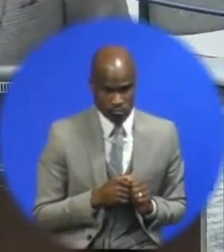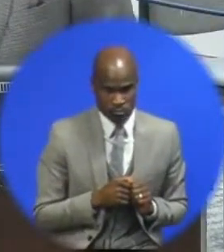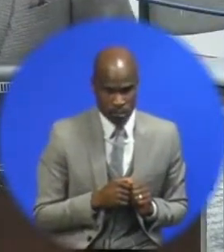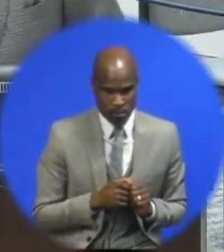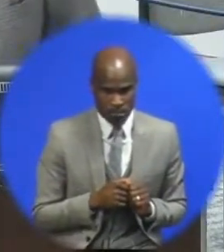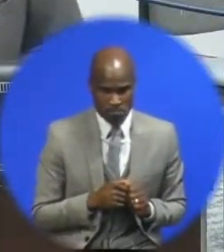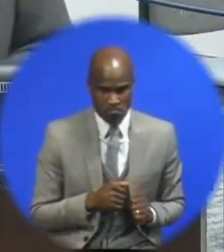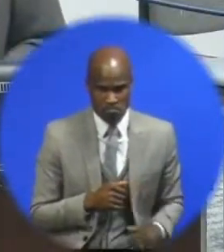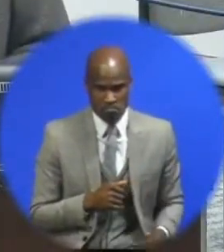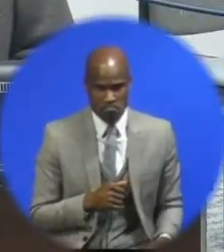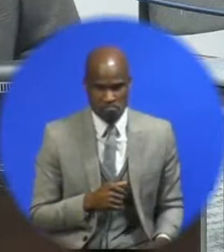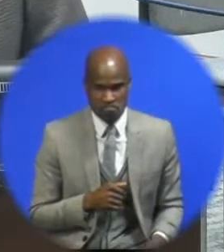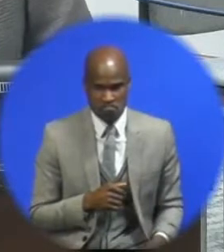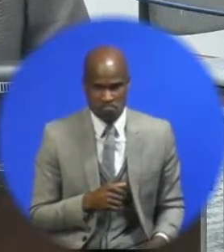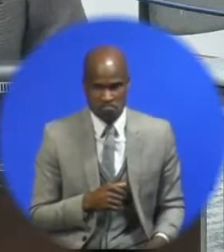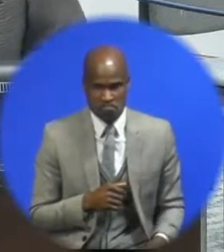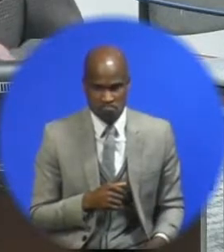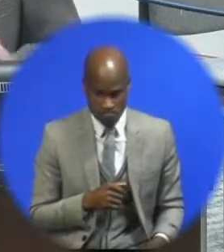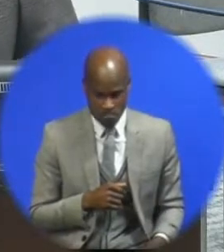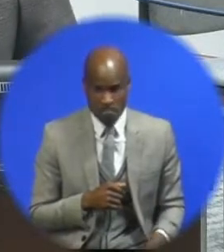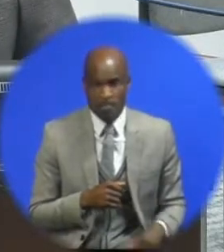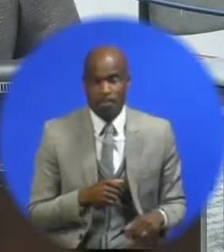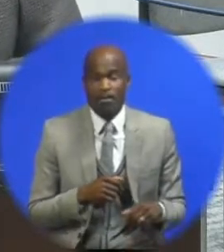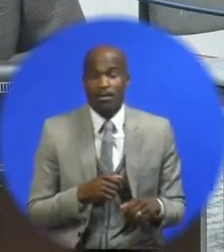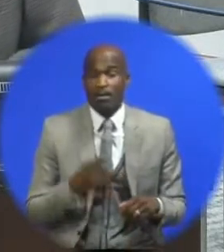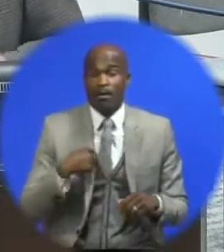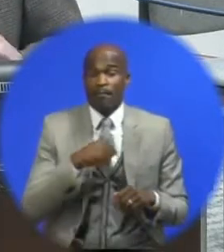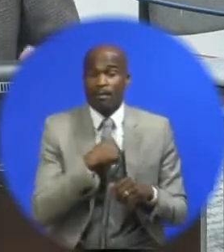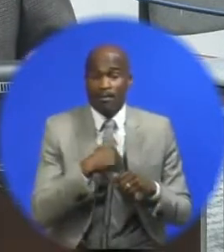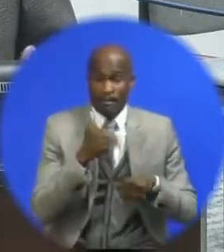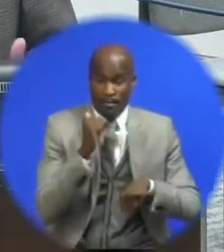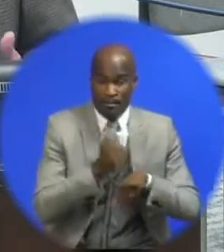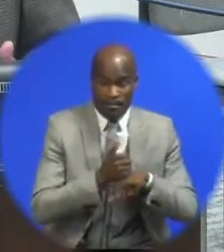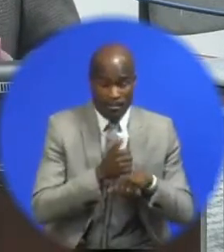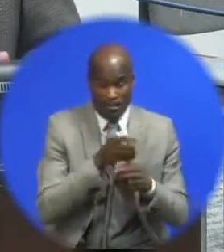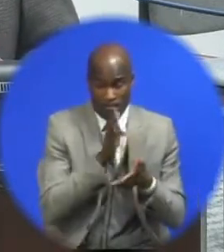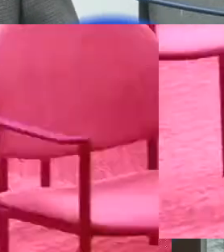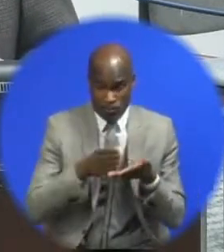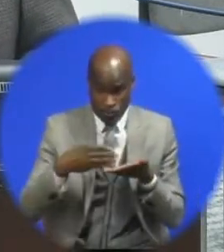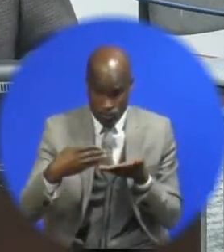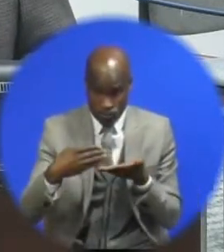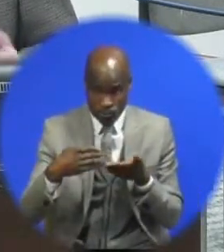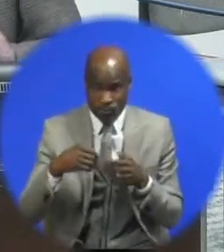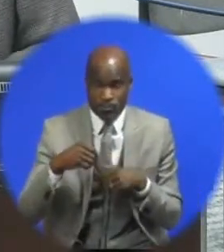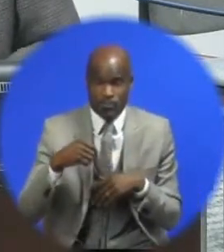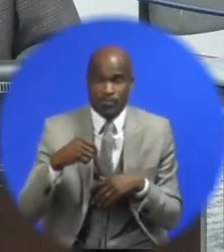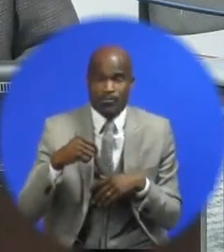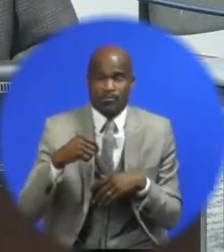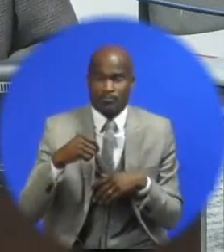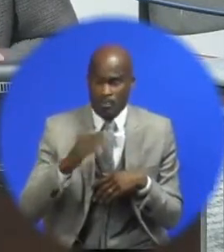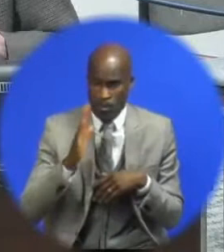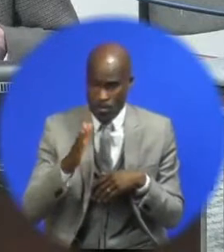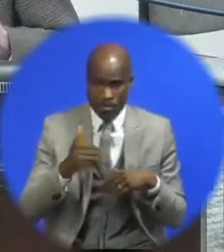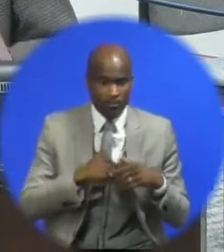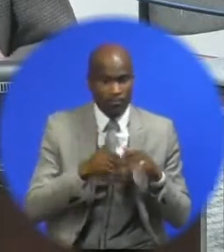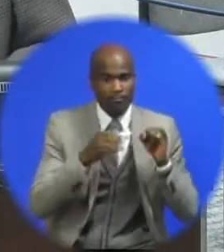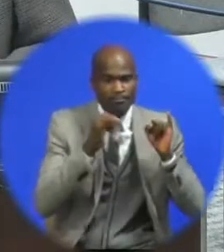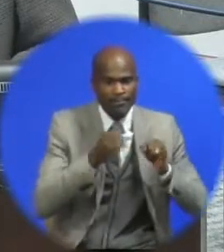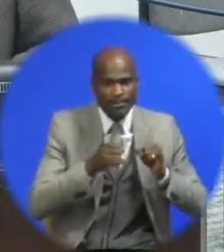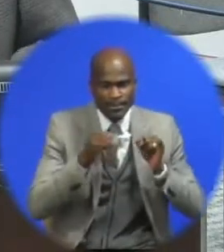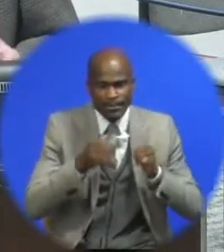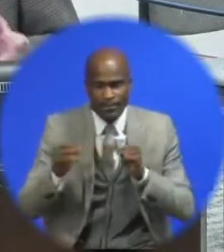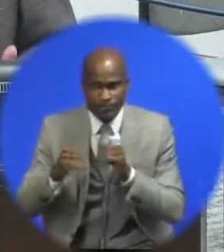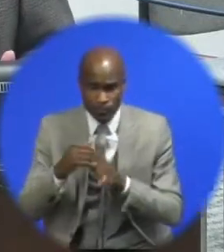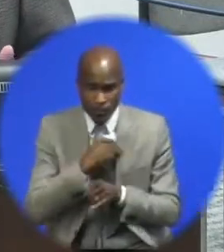And we came up with a budget and a proposal. We'll be working to get individual memberships. That'll give us a little bit of extra